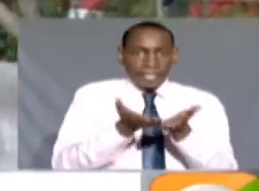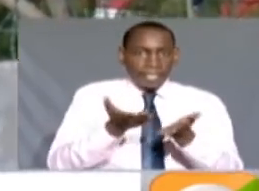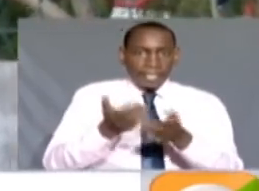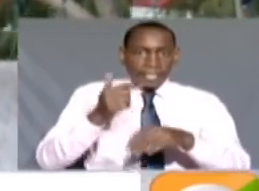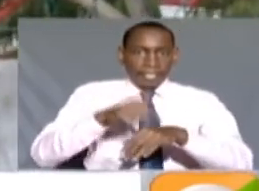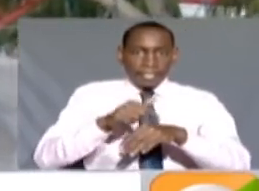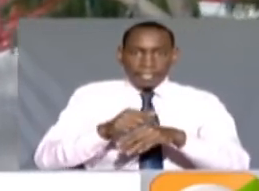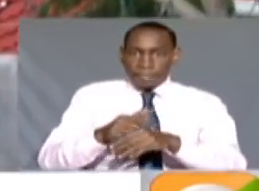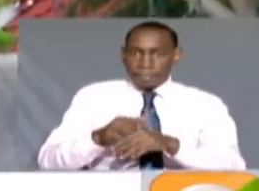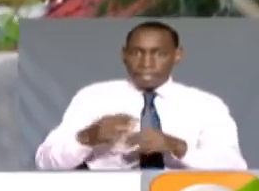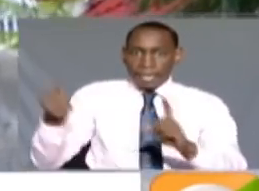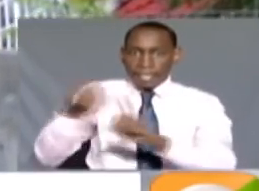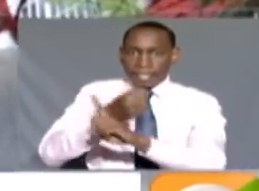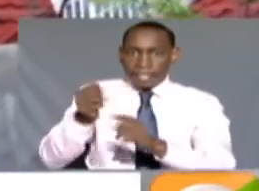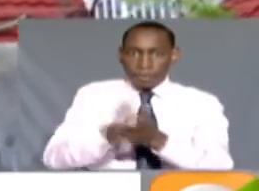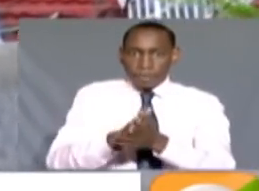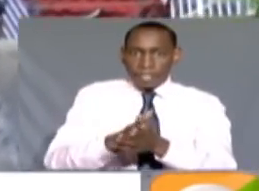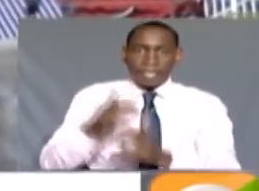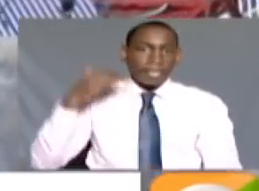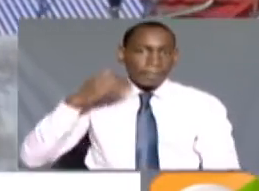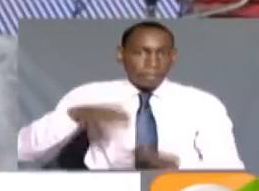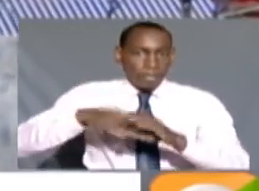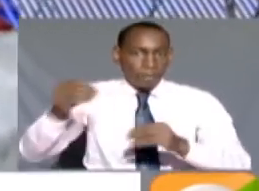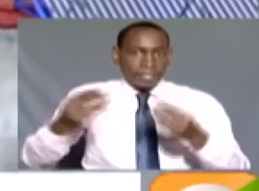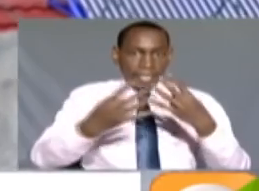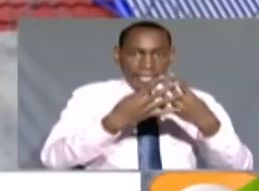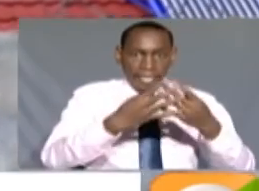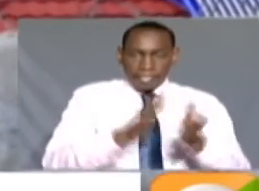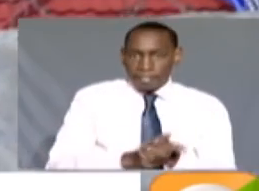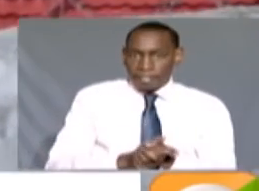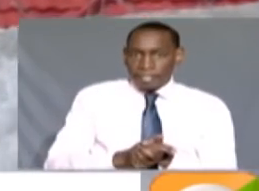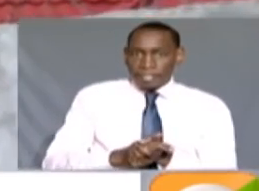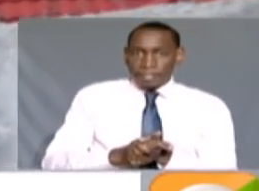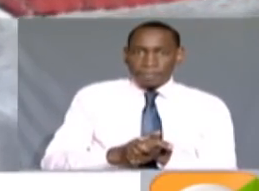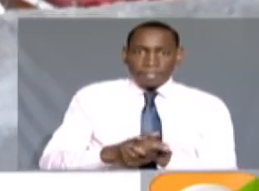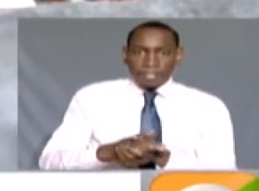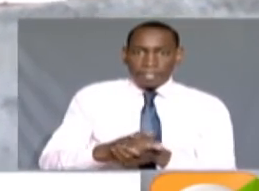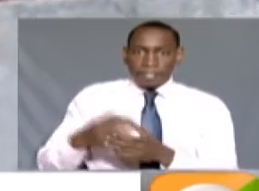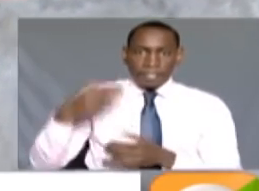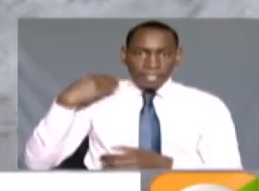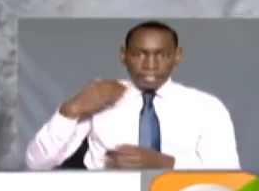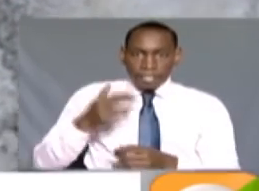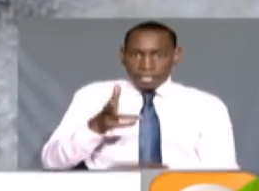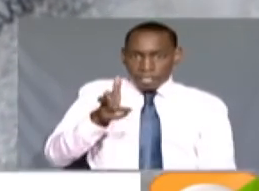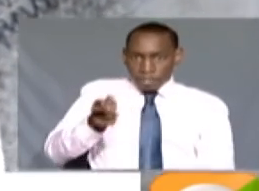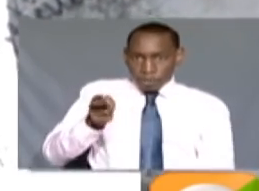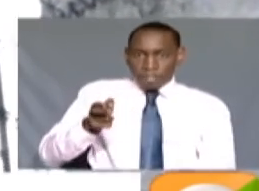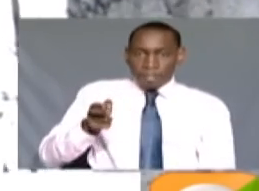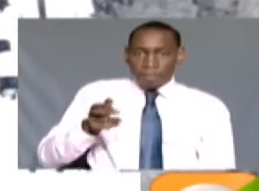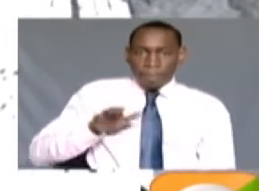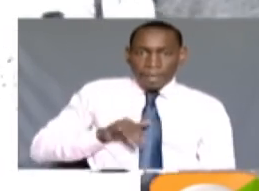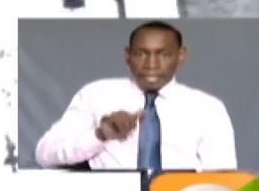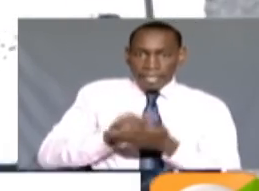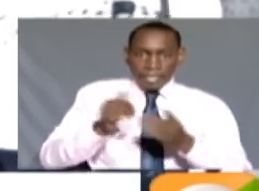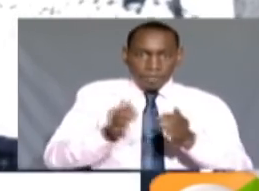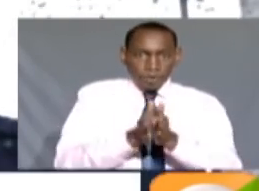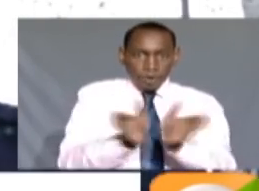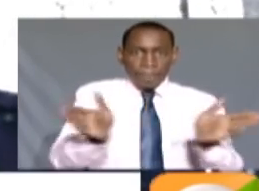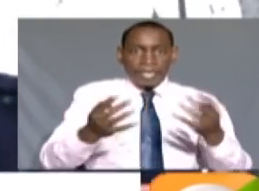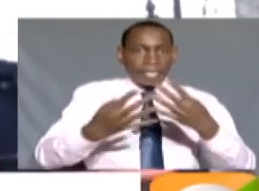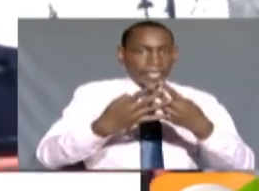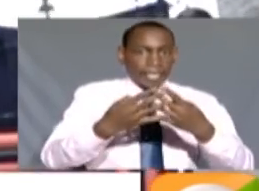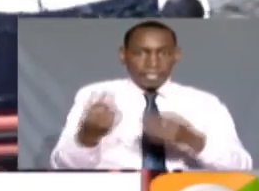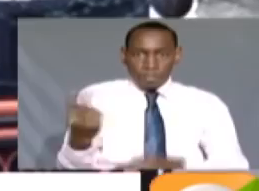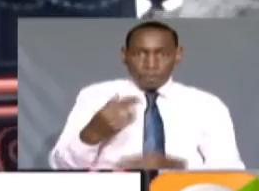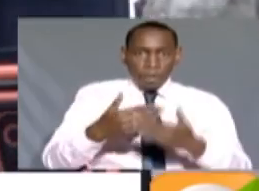business, when they were accosted by gunmen right outside their gate. The gunmen first shot at Alice's mother, who was opening the